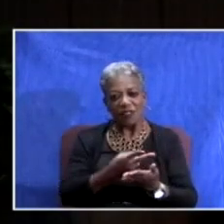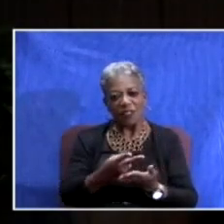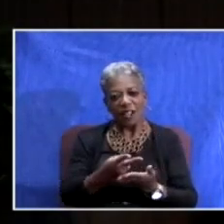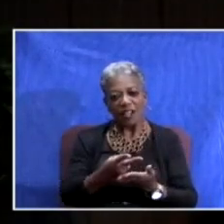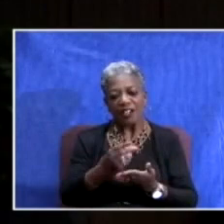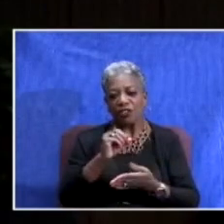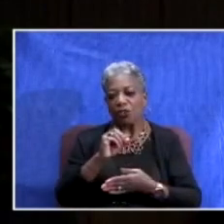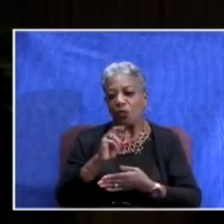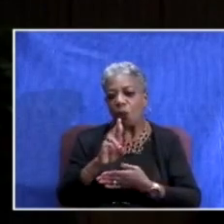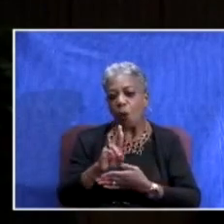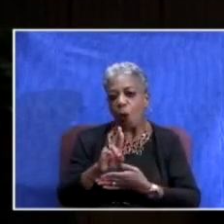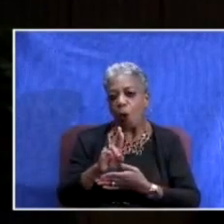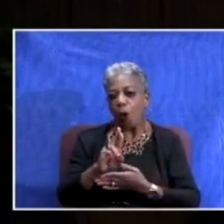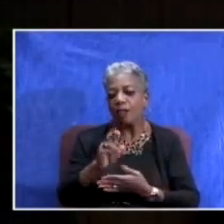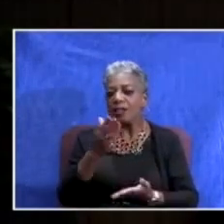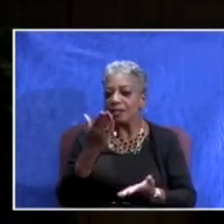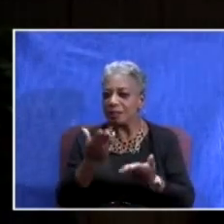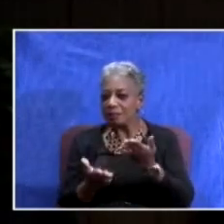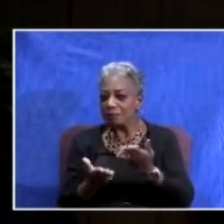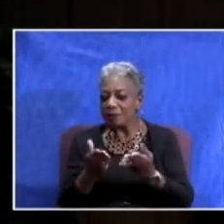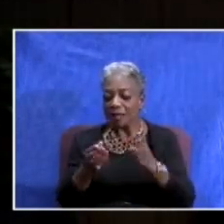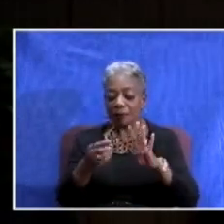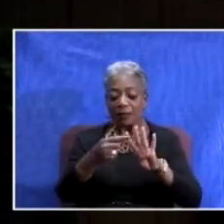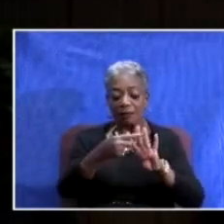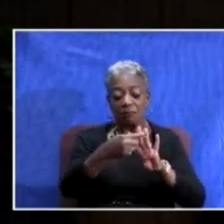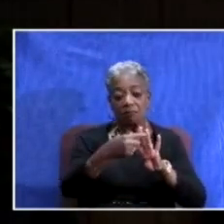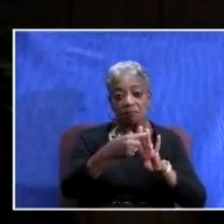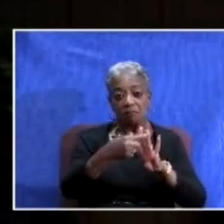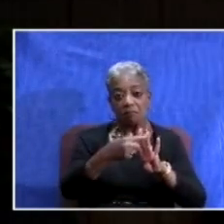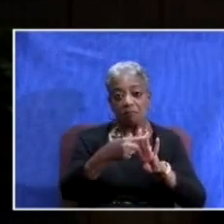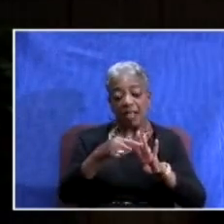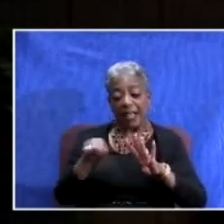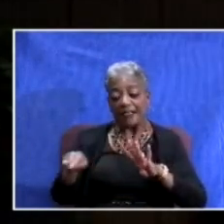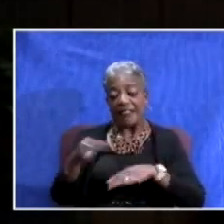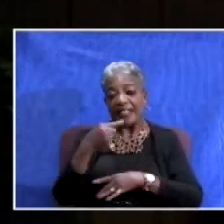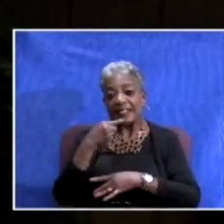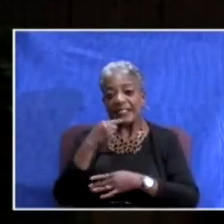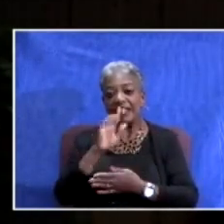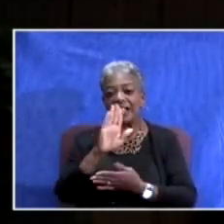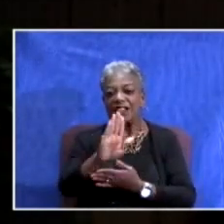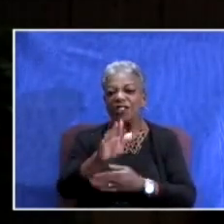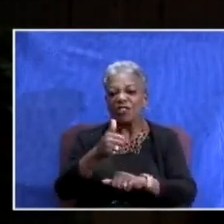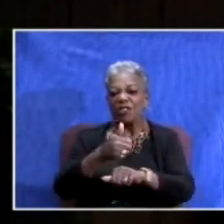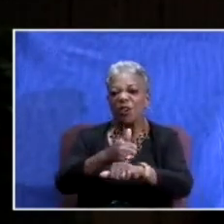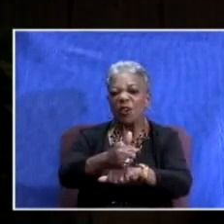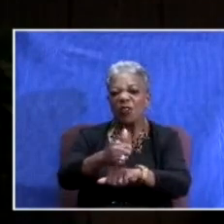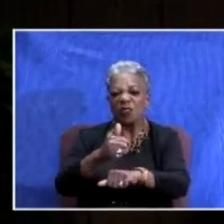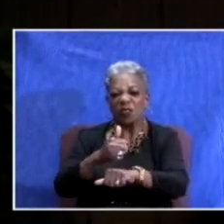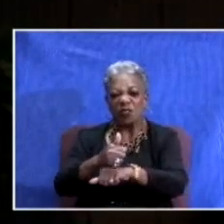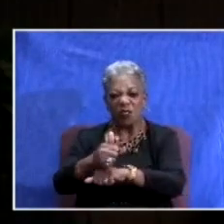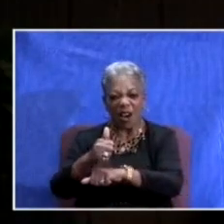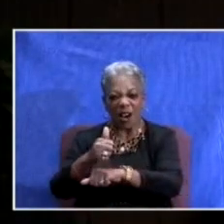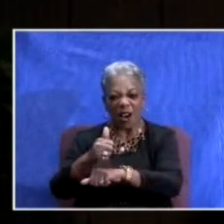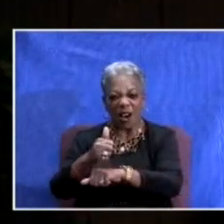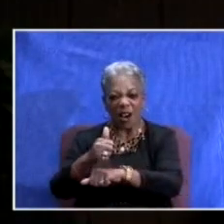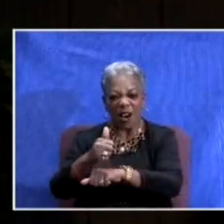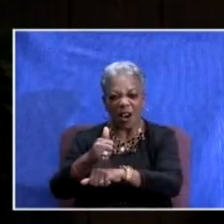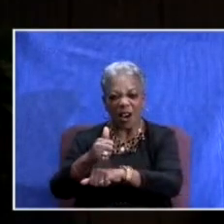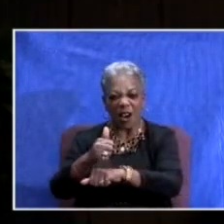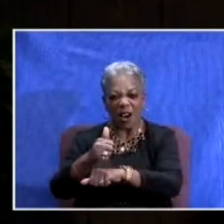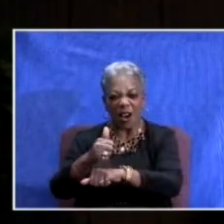Or they will say it's your fault. It's the choices you make. Listen, the reason why kids